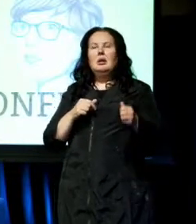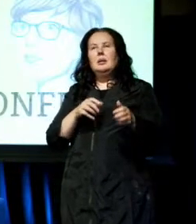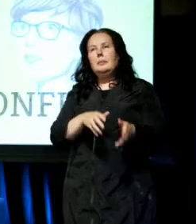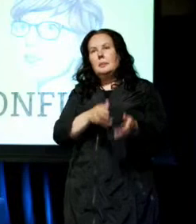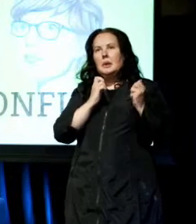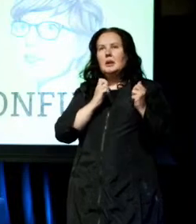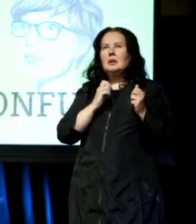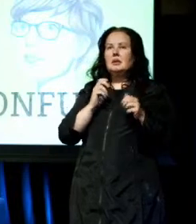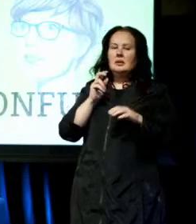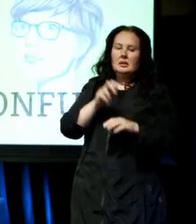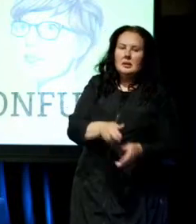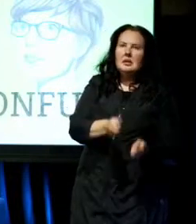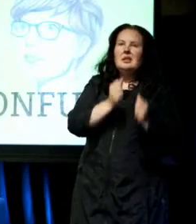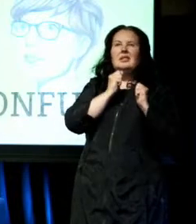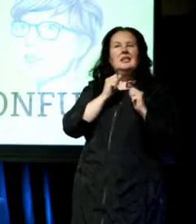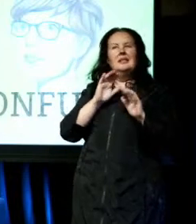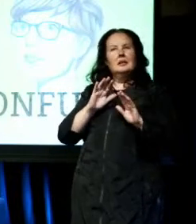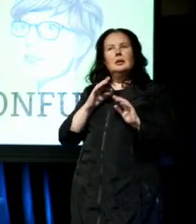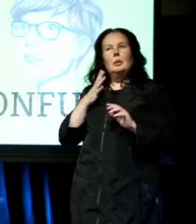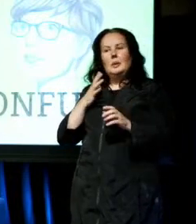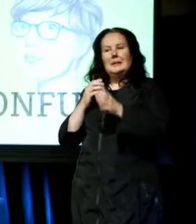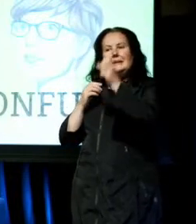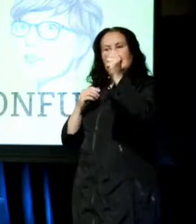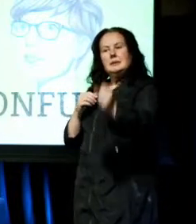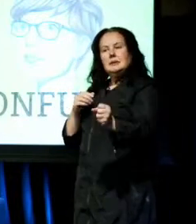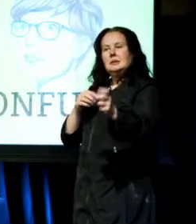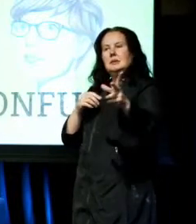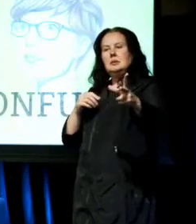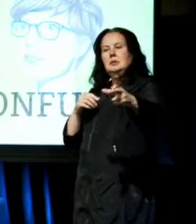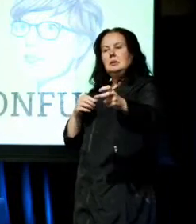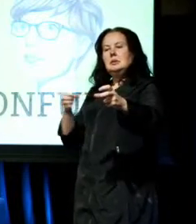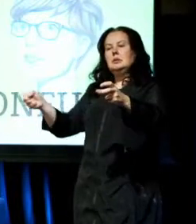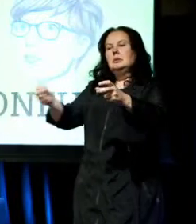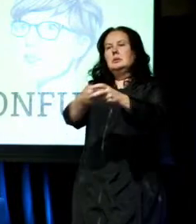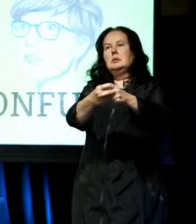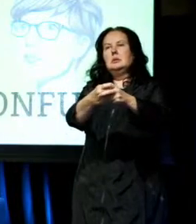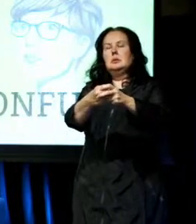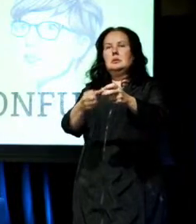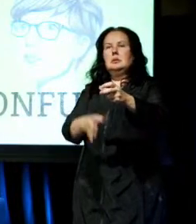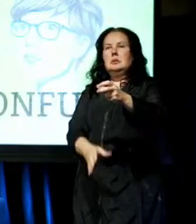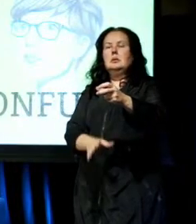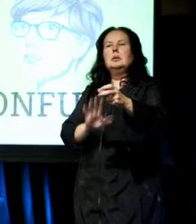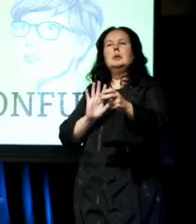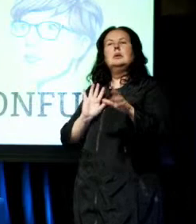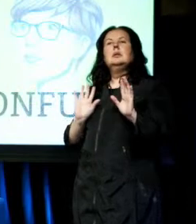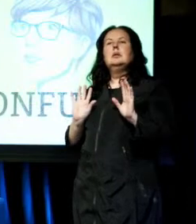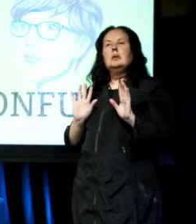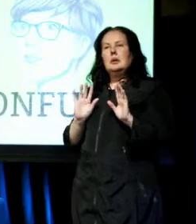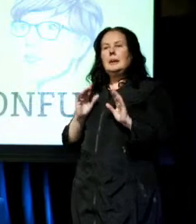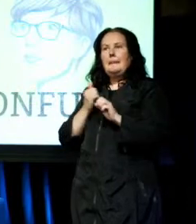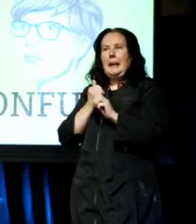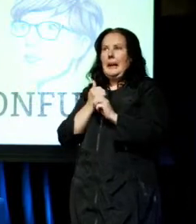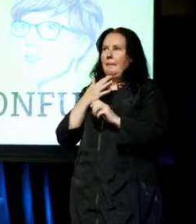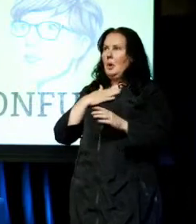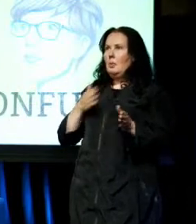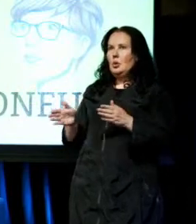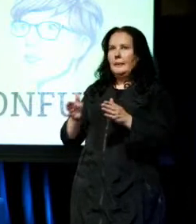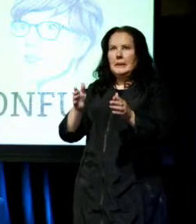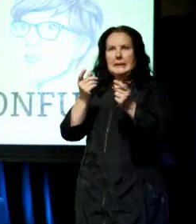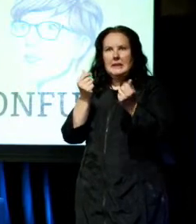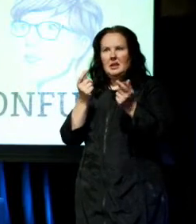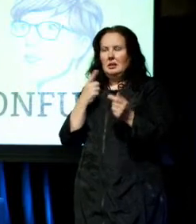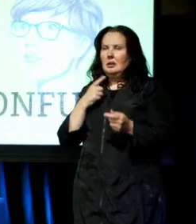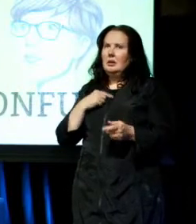up part. It's like, no, I need them to do this. Oh, yeah, it's just they're there to make me move, like, you know, to make movement easier, not to have me